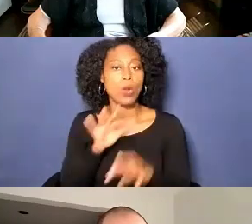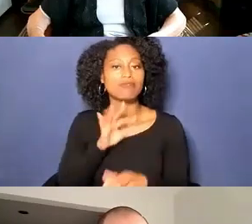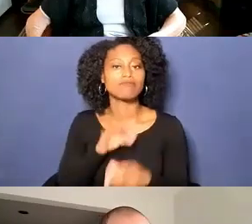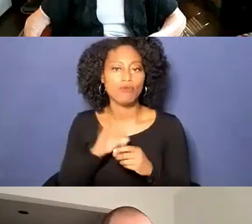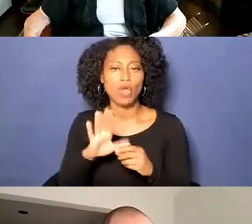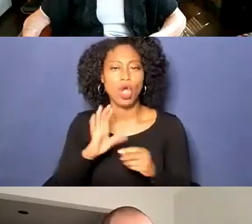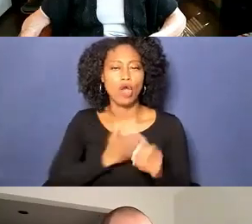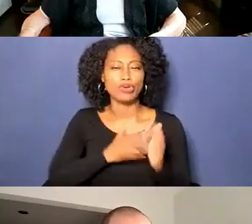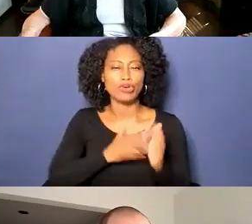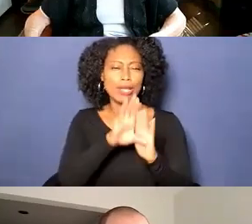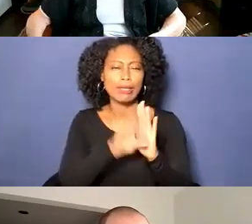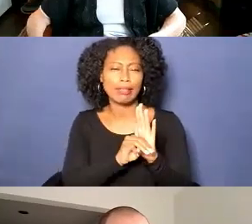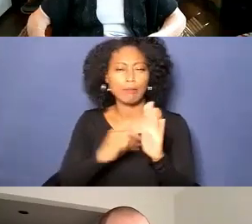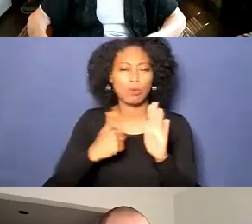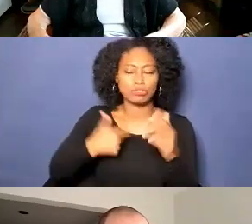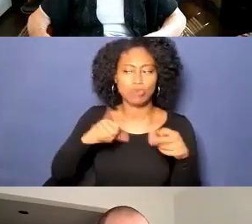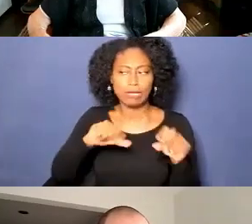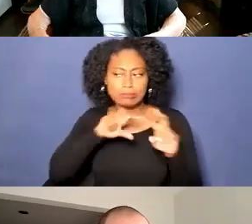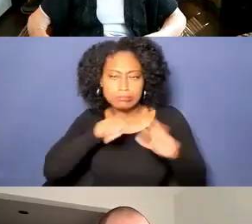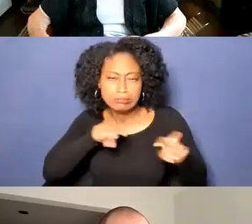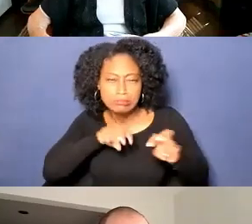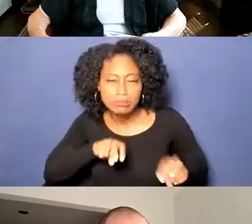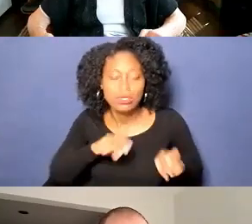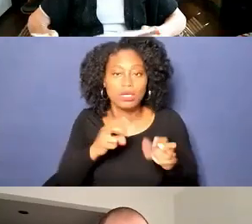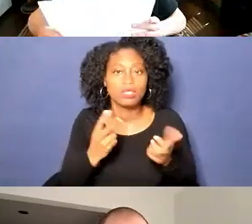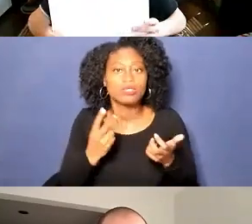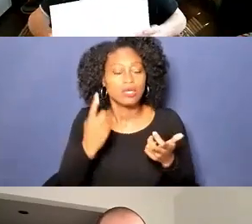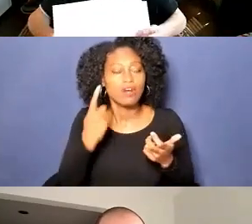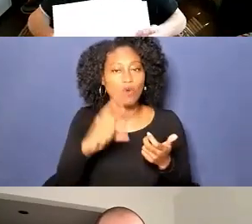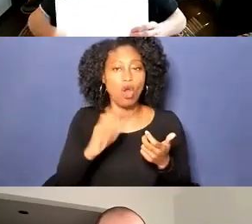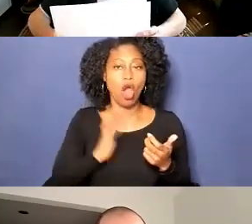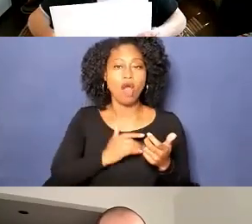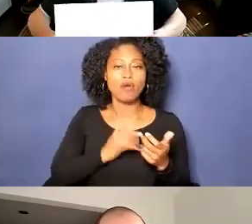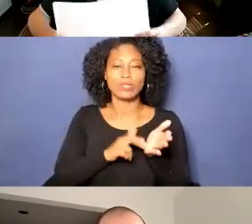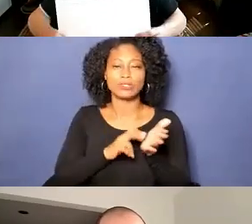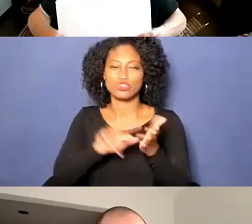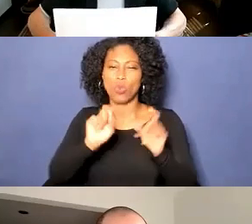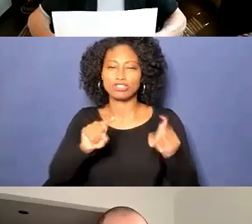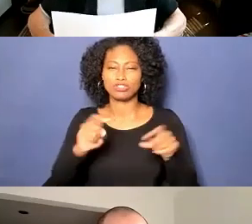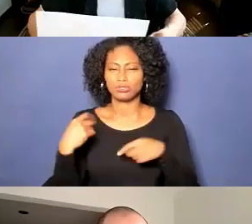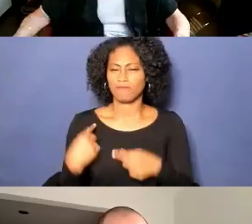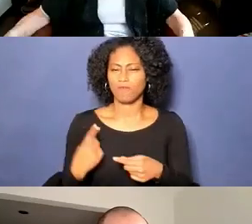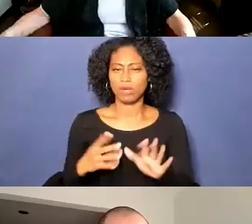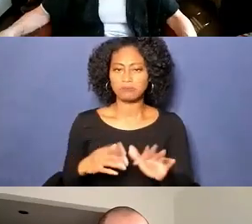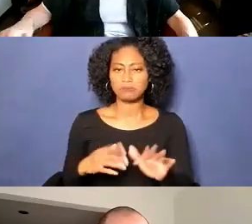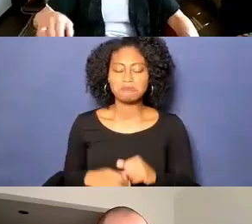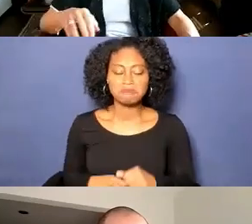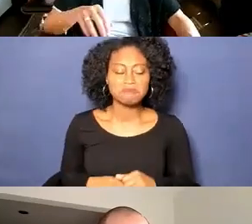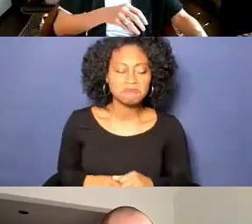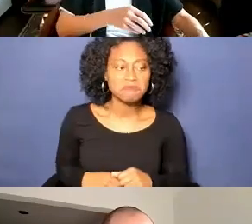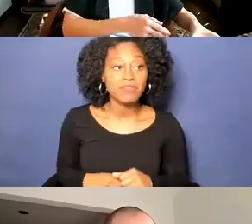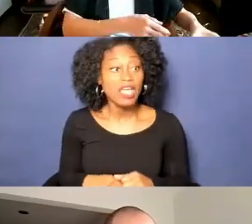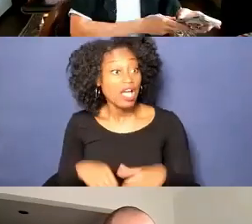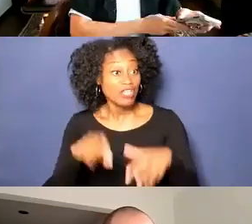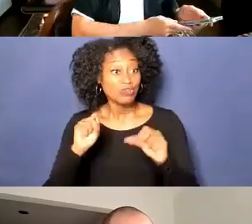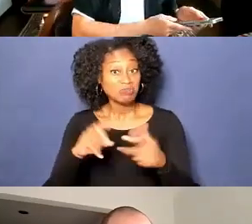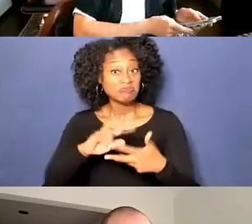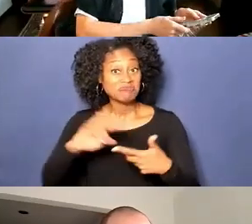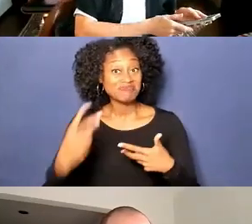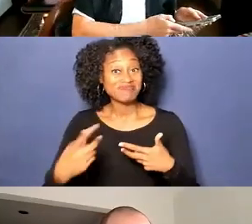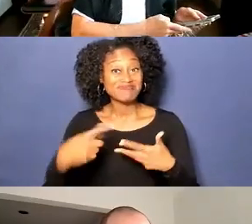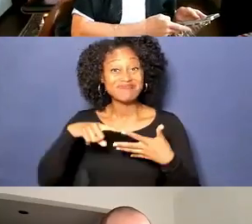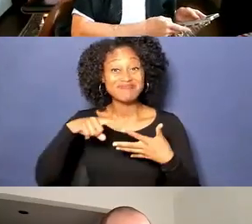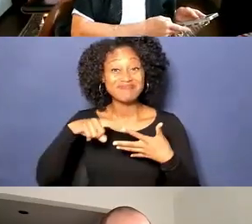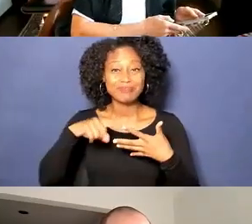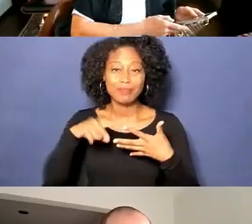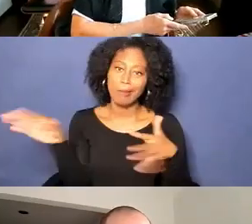curriculum that we've been looking at in terms of research questions. Now, the second area, which is very important,